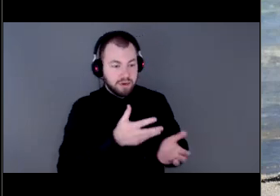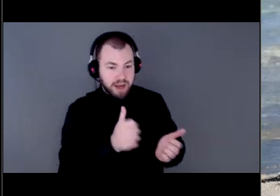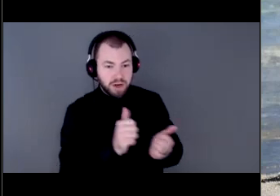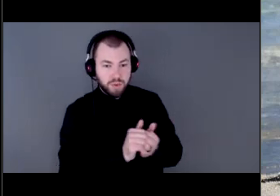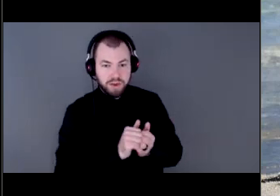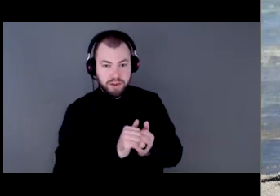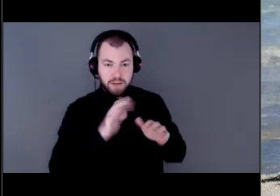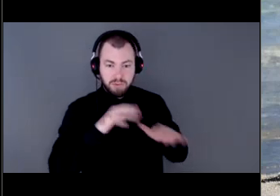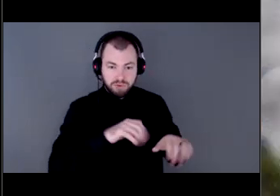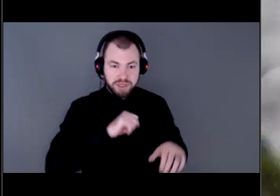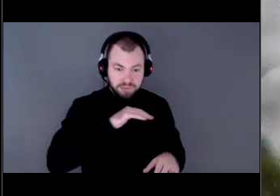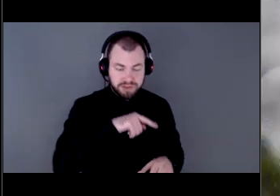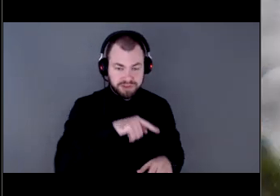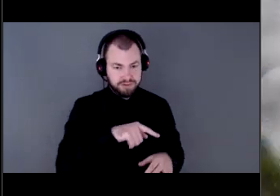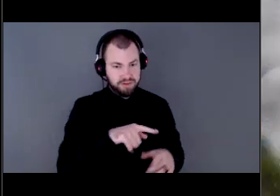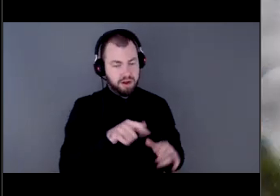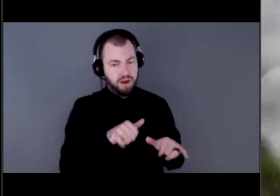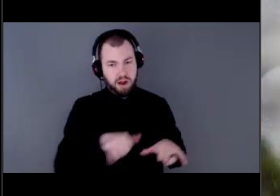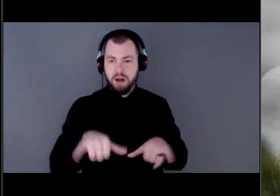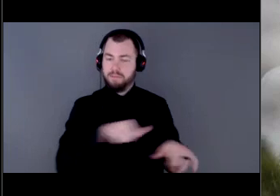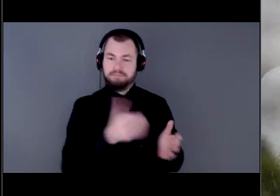very commonplace. Next.